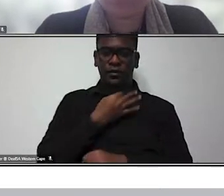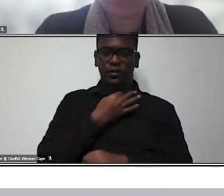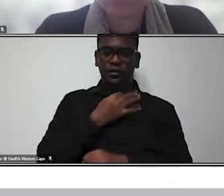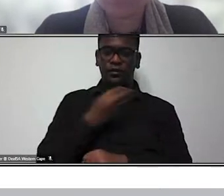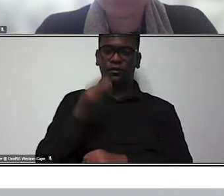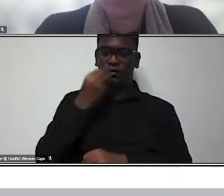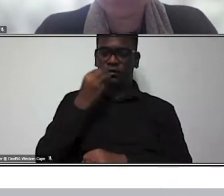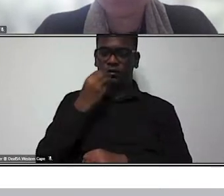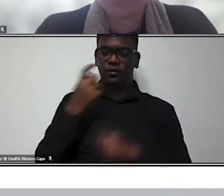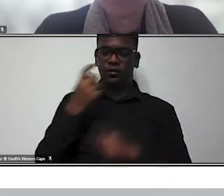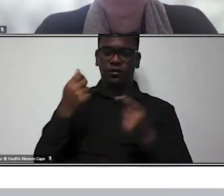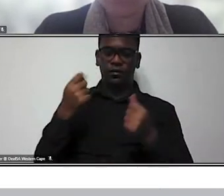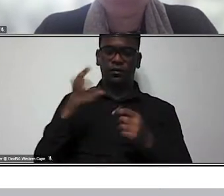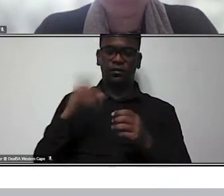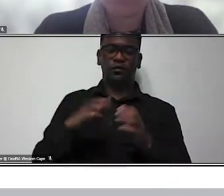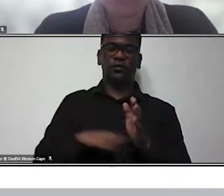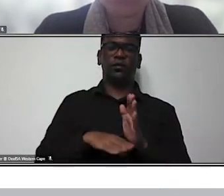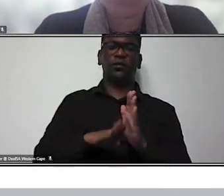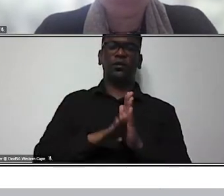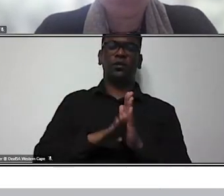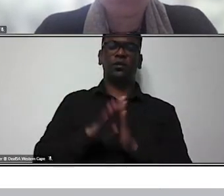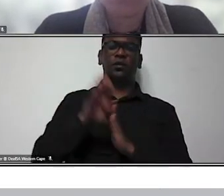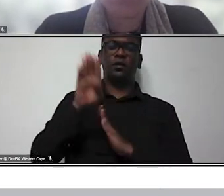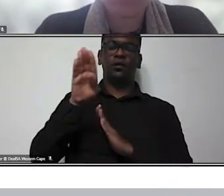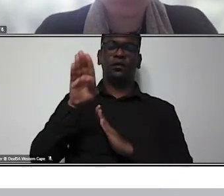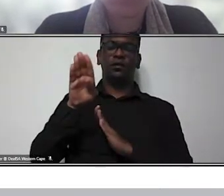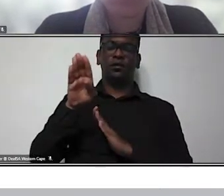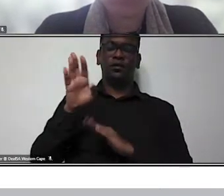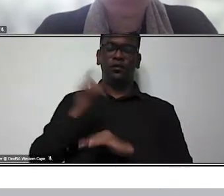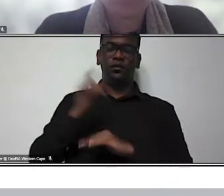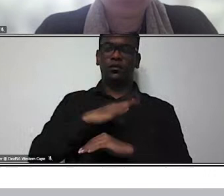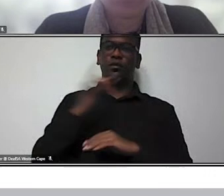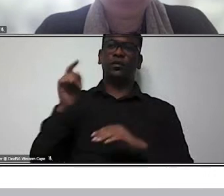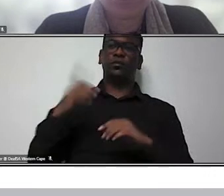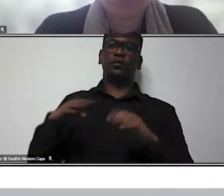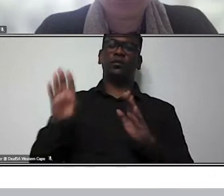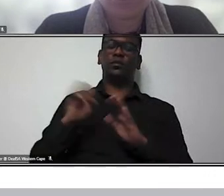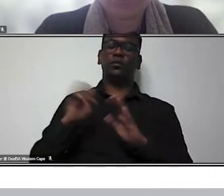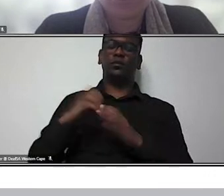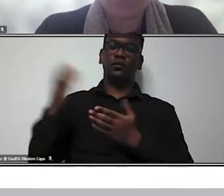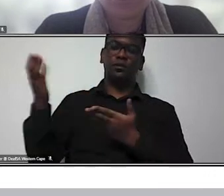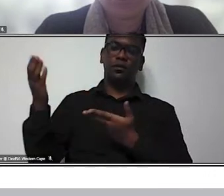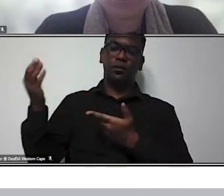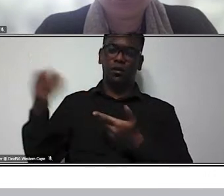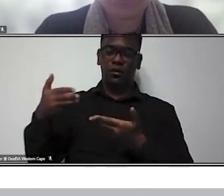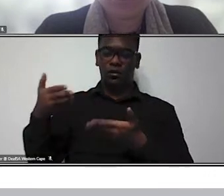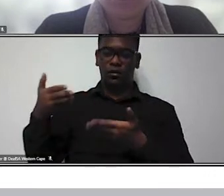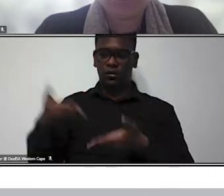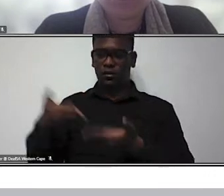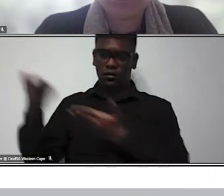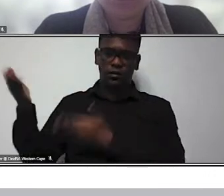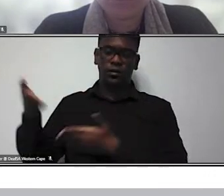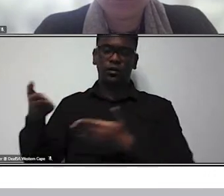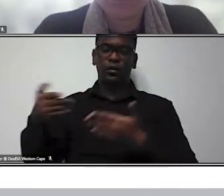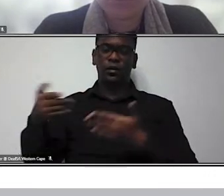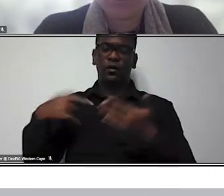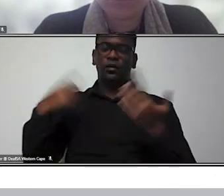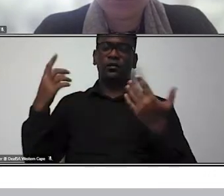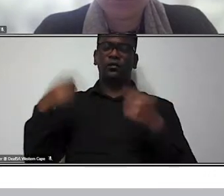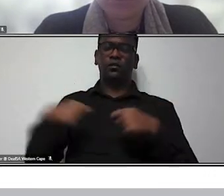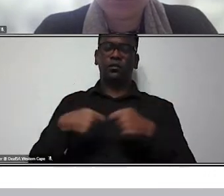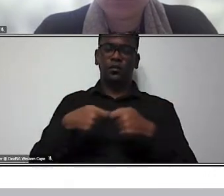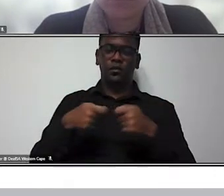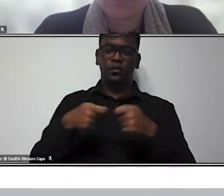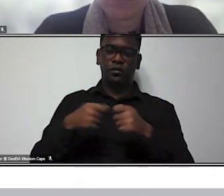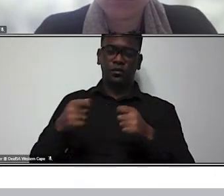prices might even increase when export markets are closed to us. And we do know that we're